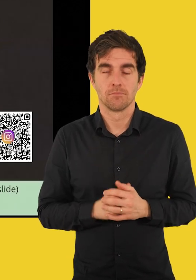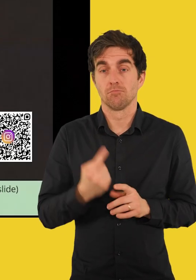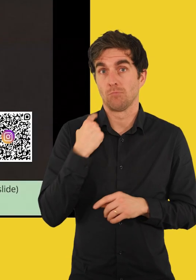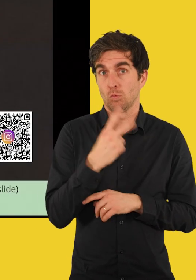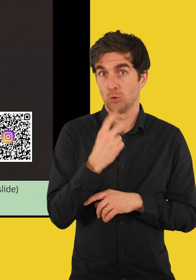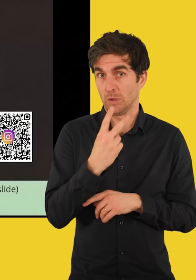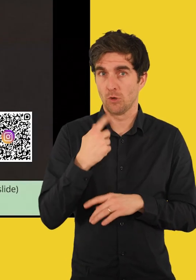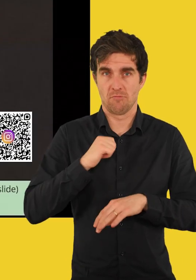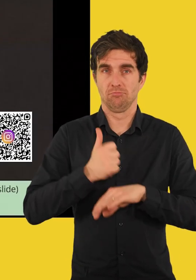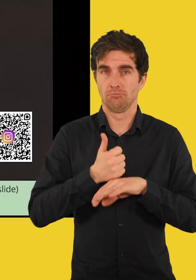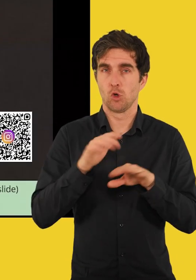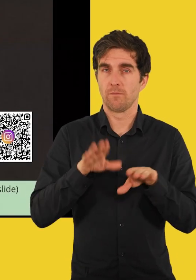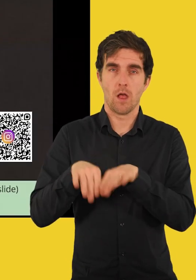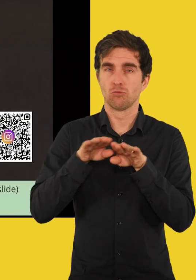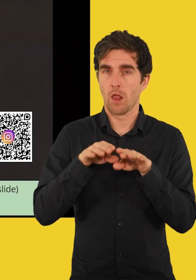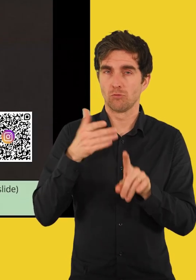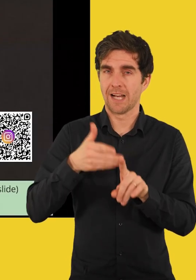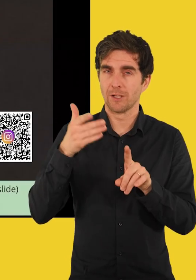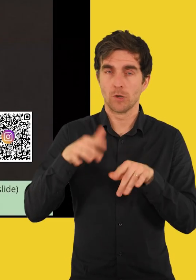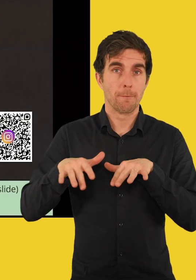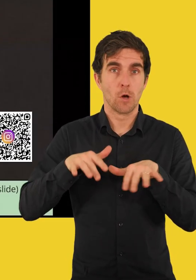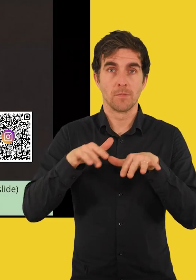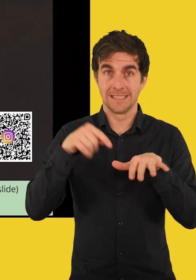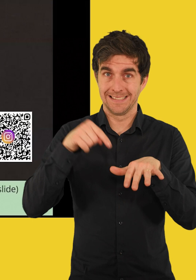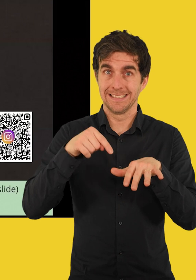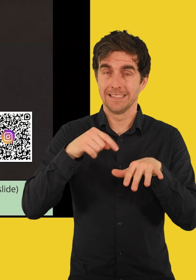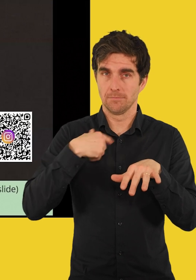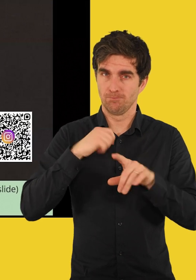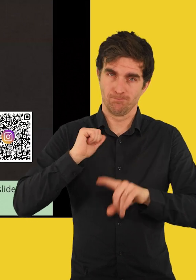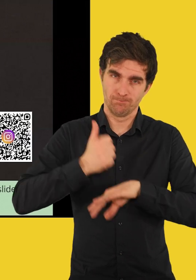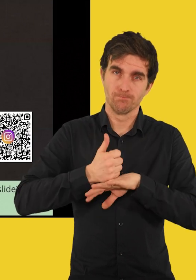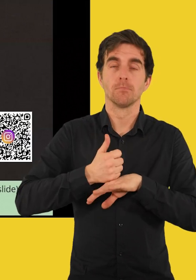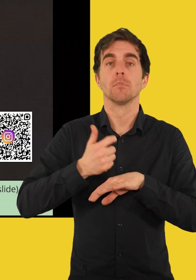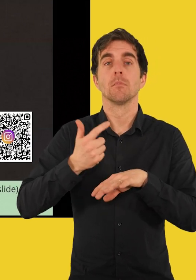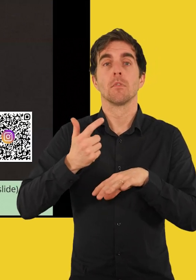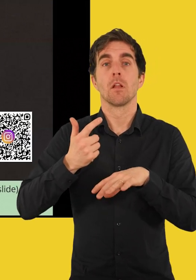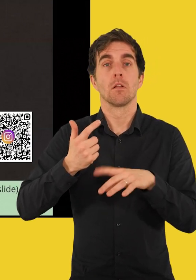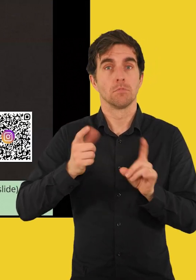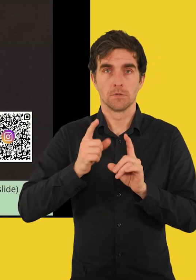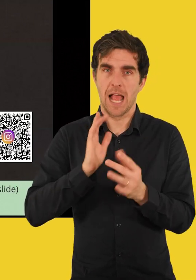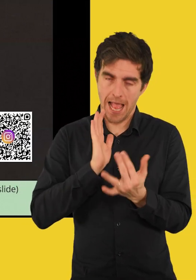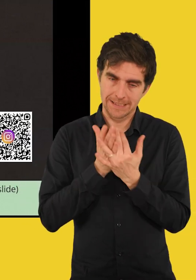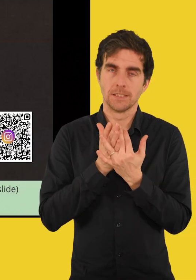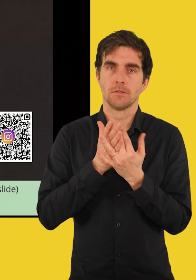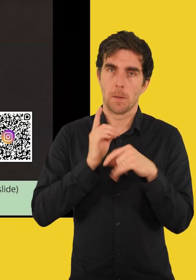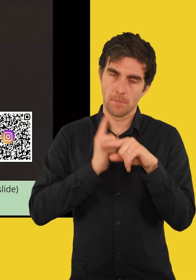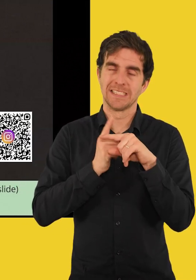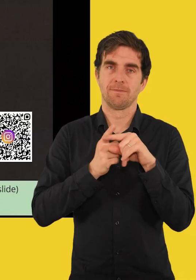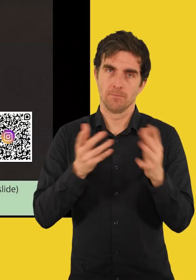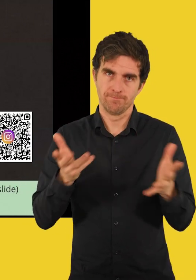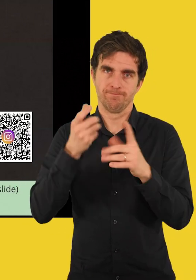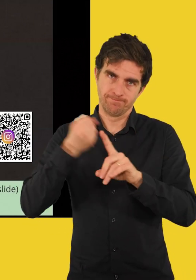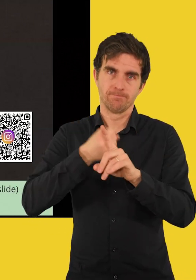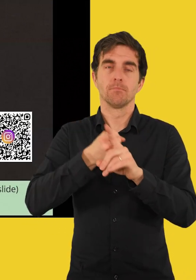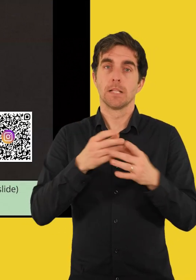In 2022, I founded the Universal Recognition Movement, and as already mentioned, we're an accessibility positive